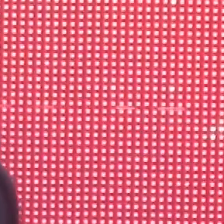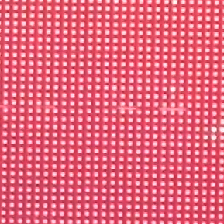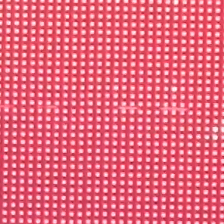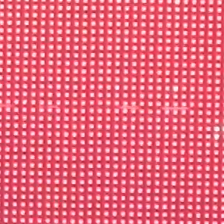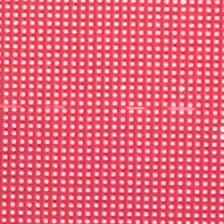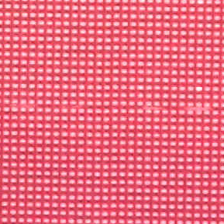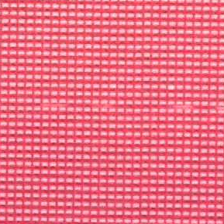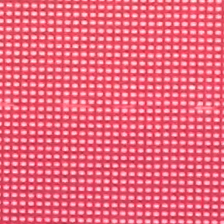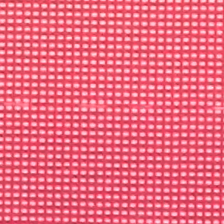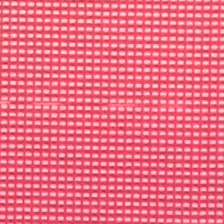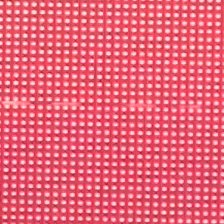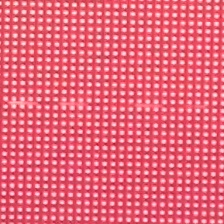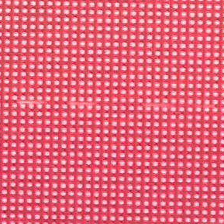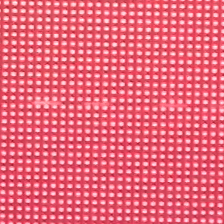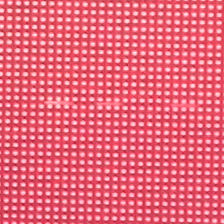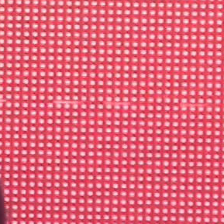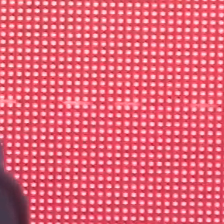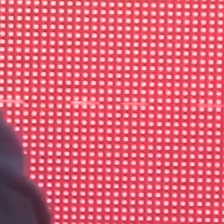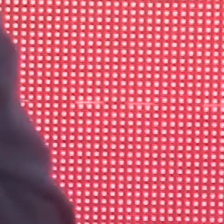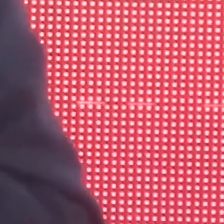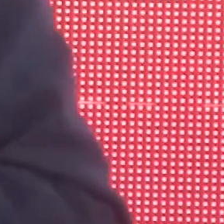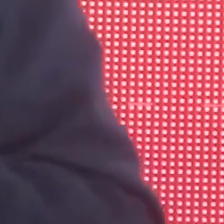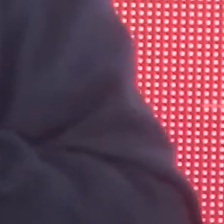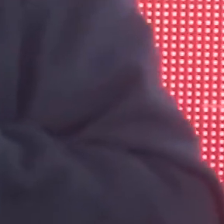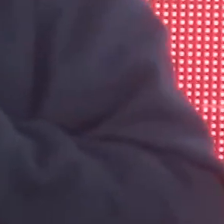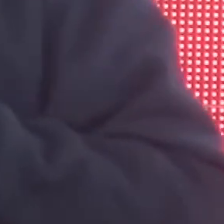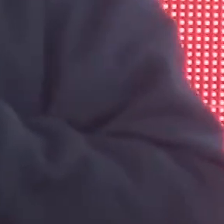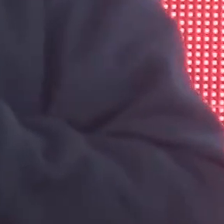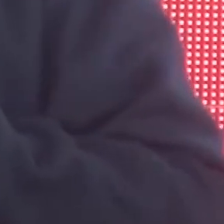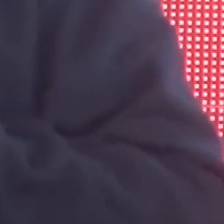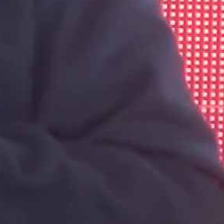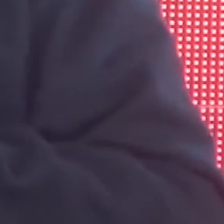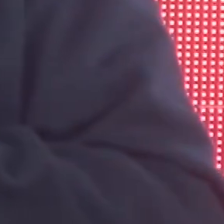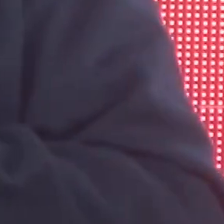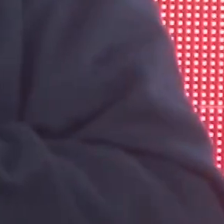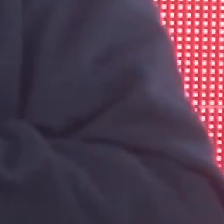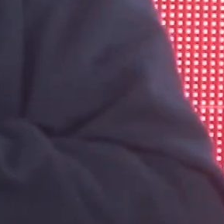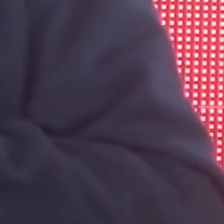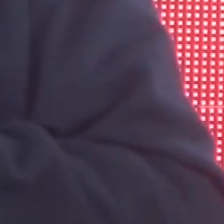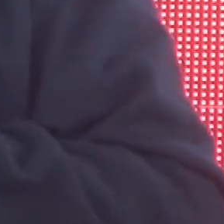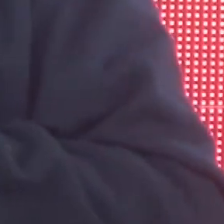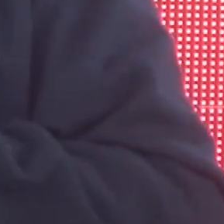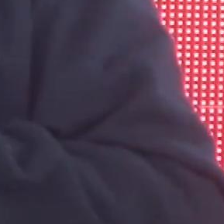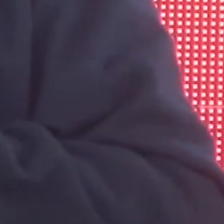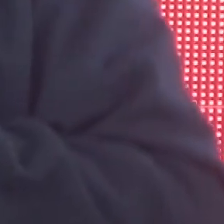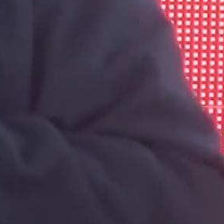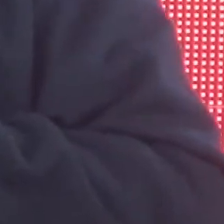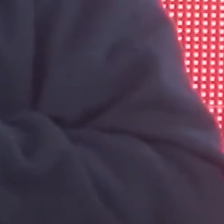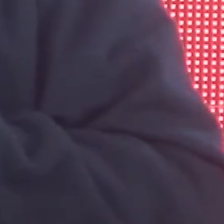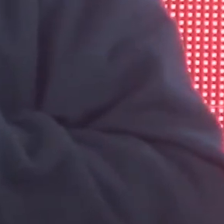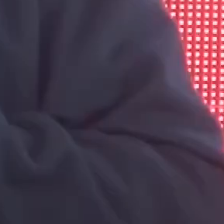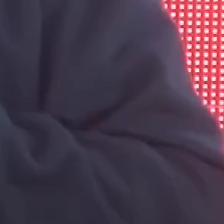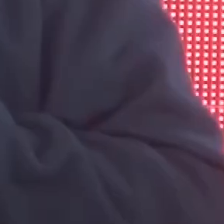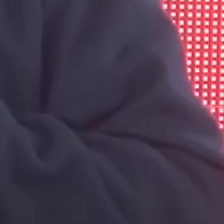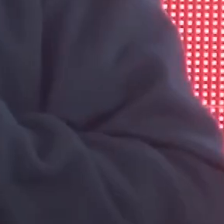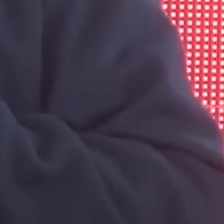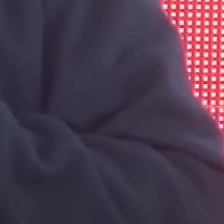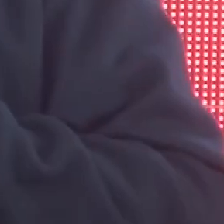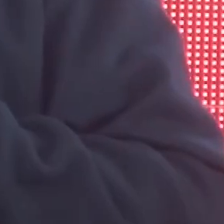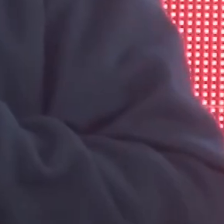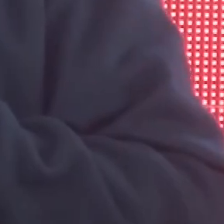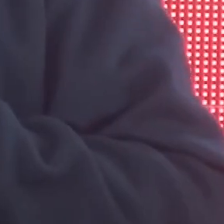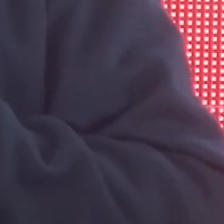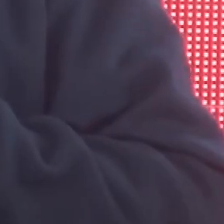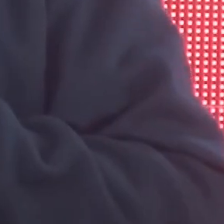we do ADR, alternative dispute resolution mechanisms. We do mediation, and we have mediated so many cases. Mediation is the best